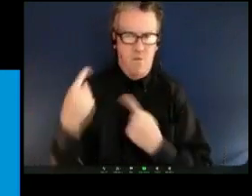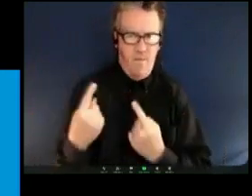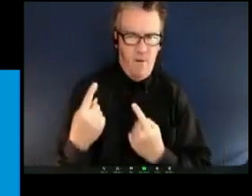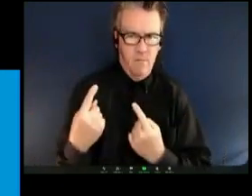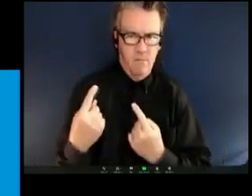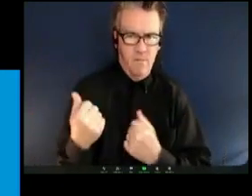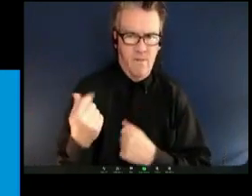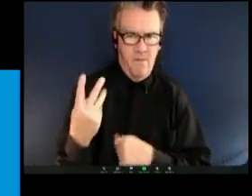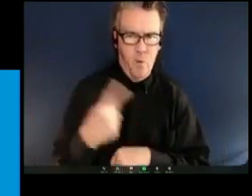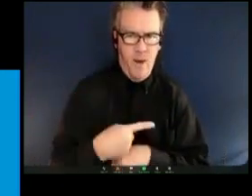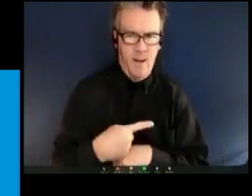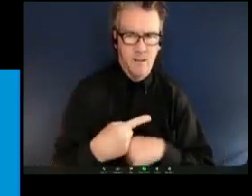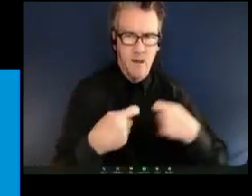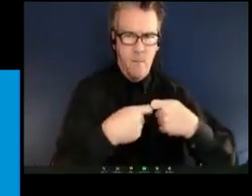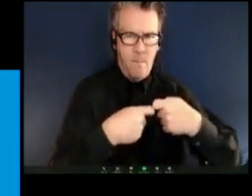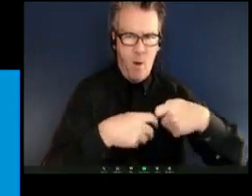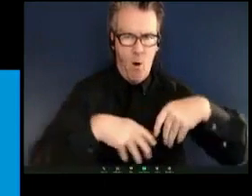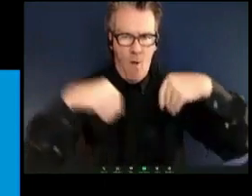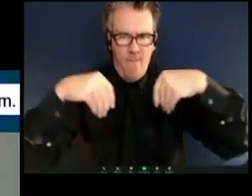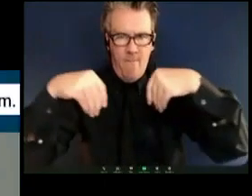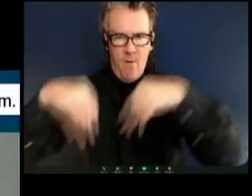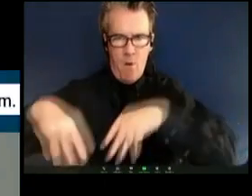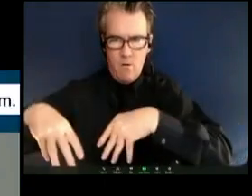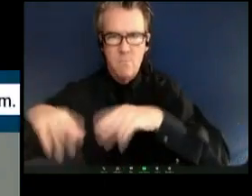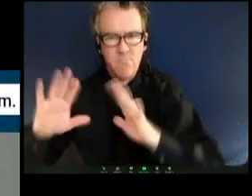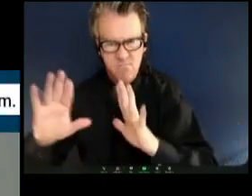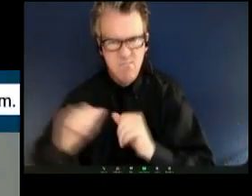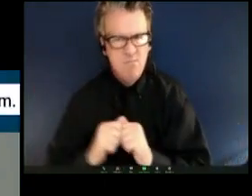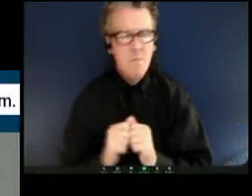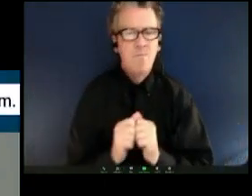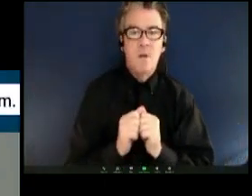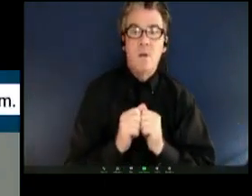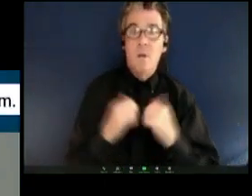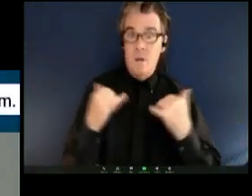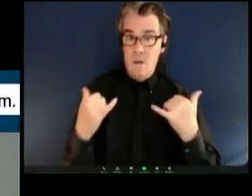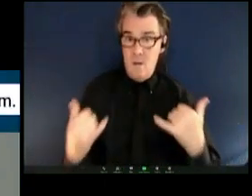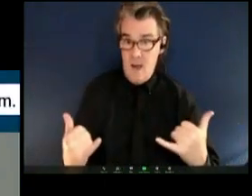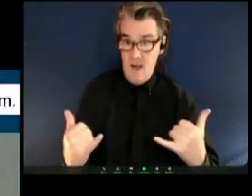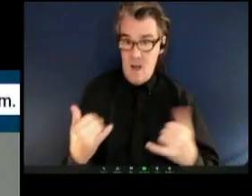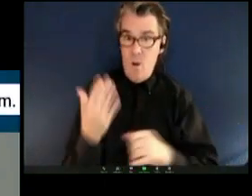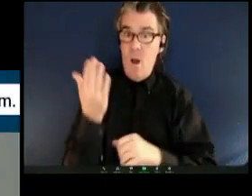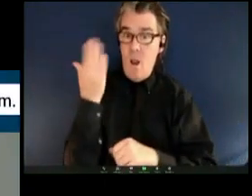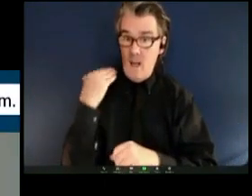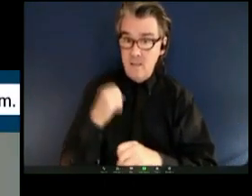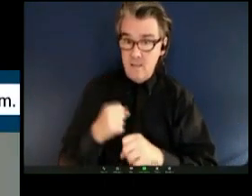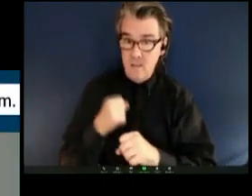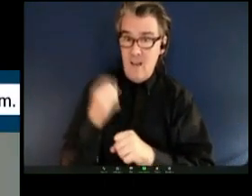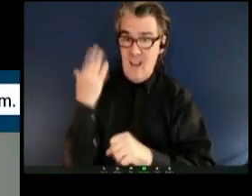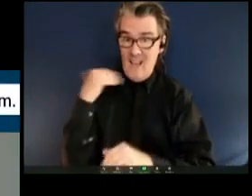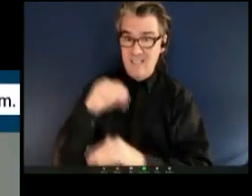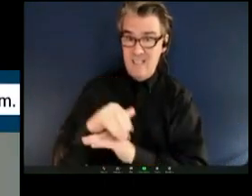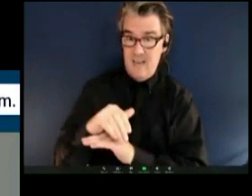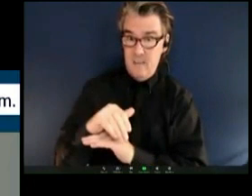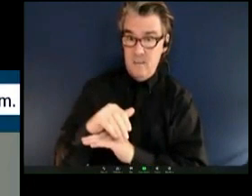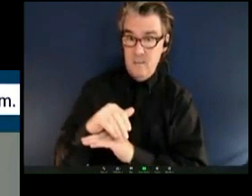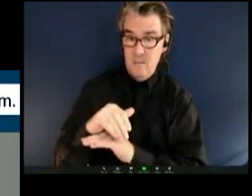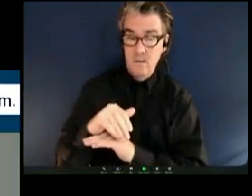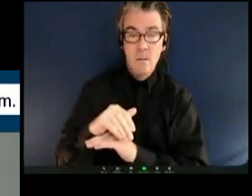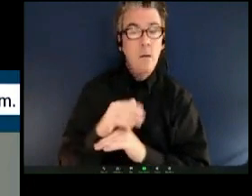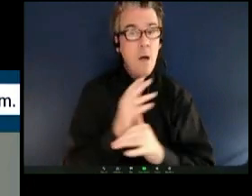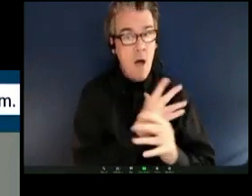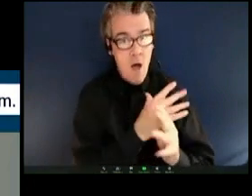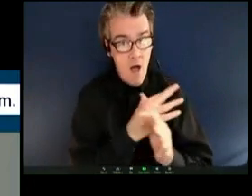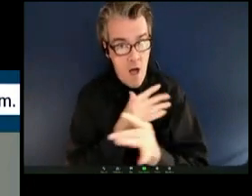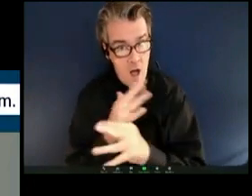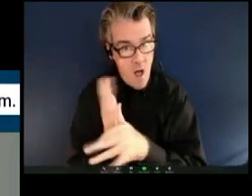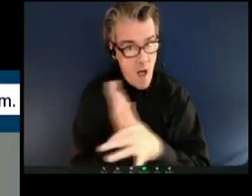of where we stand right now. Last night and today, we continue to see high winds in certain areas. In fact, over the